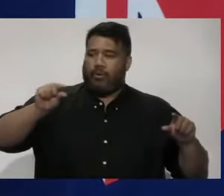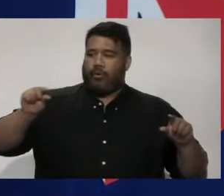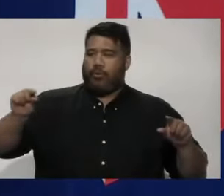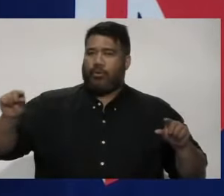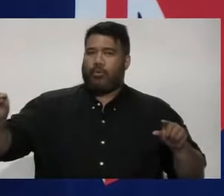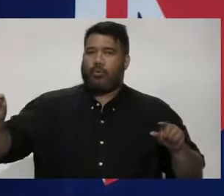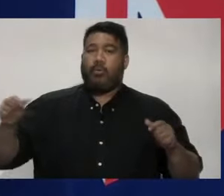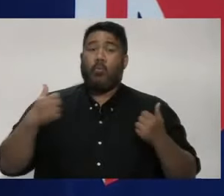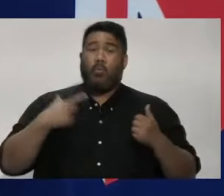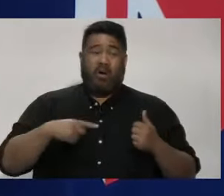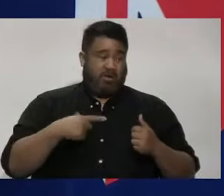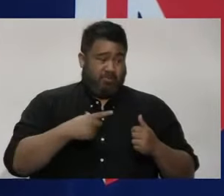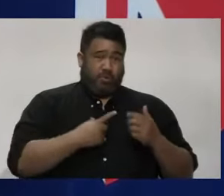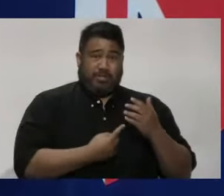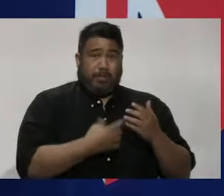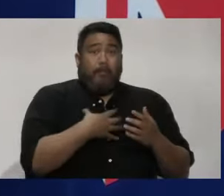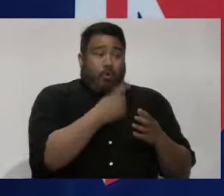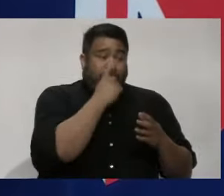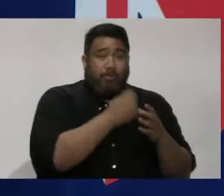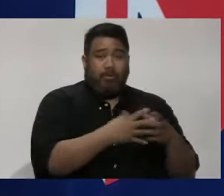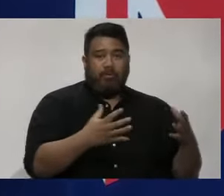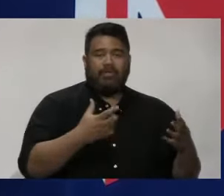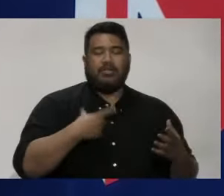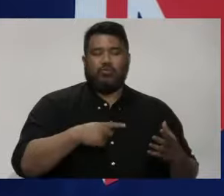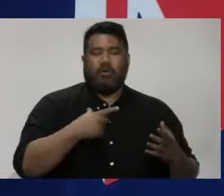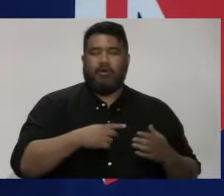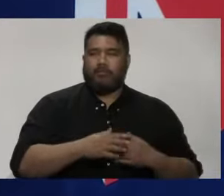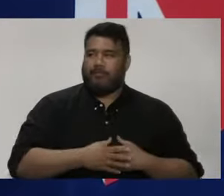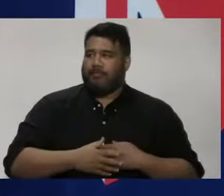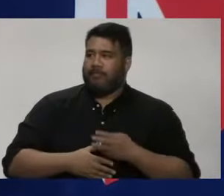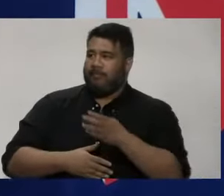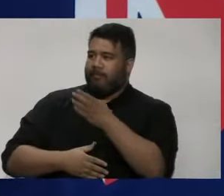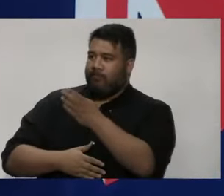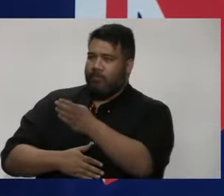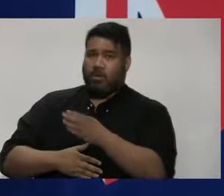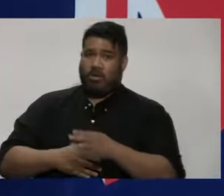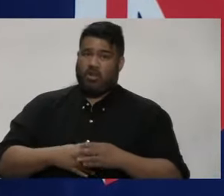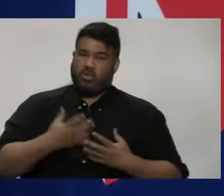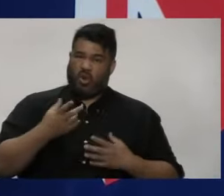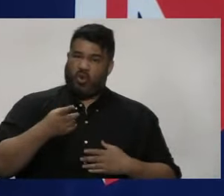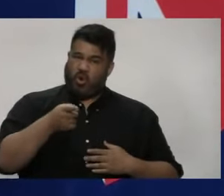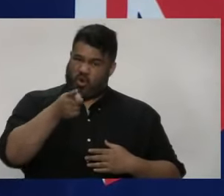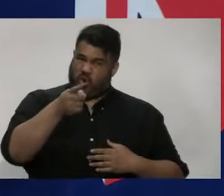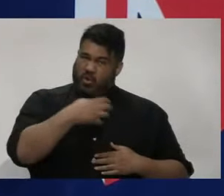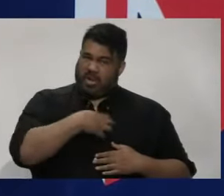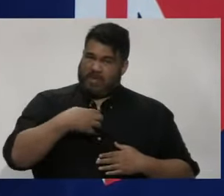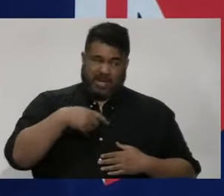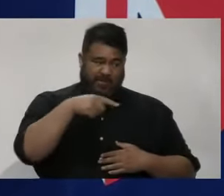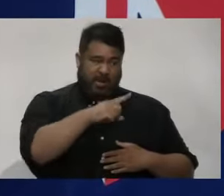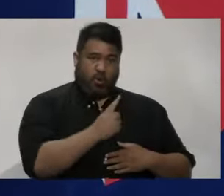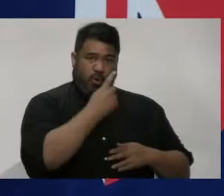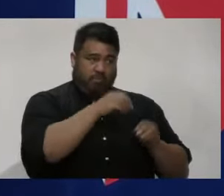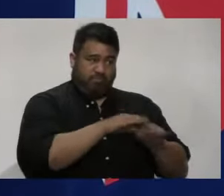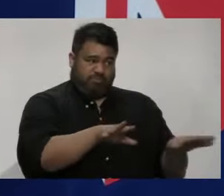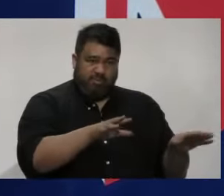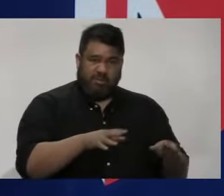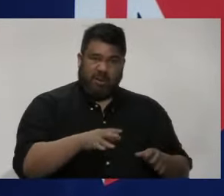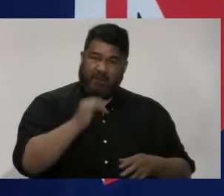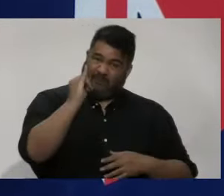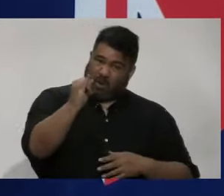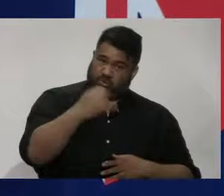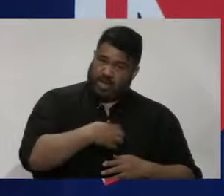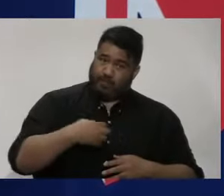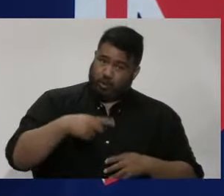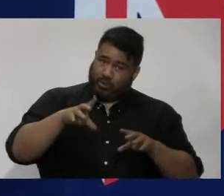because there are more people connected to it. What responsibility does the government take for this outbreak? Well, of course, we continue